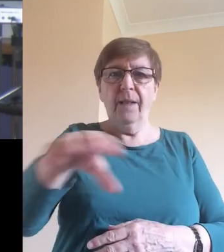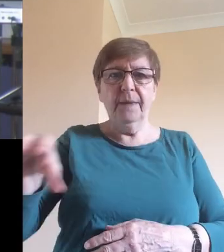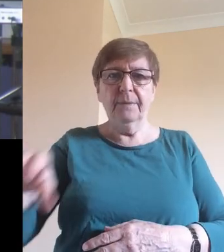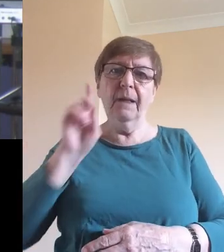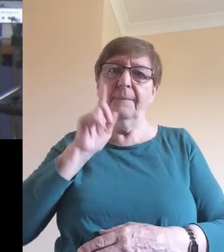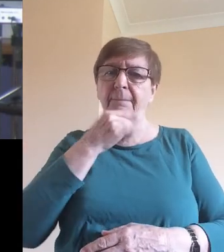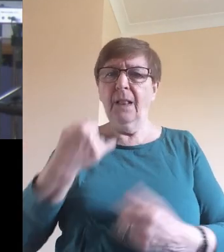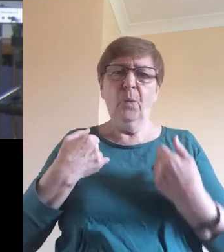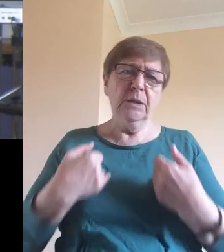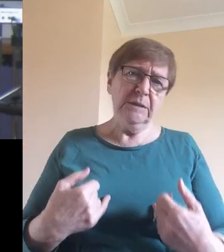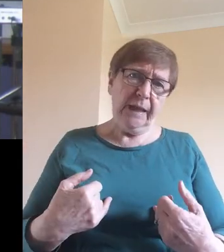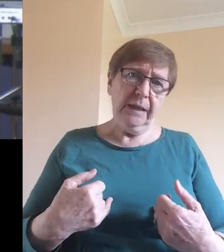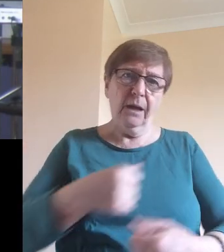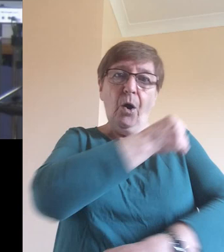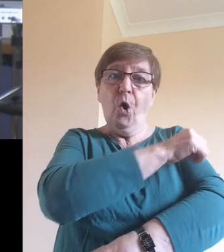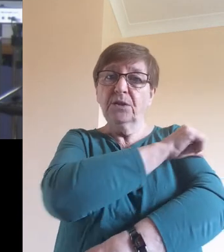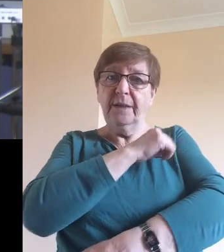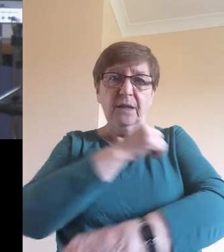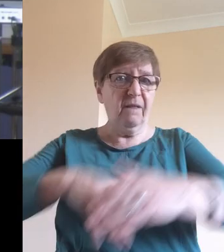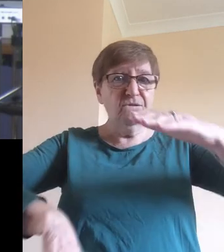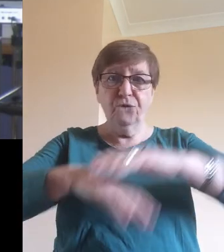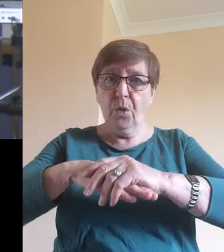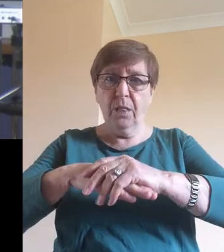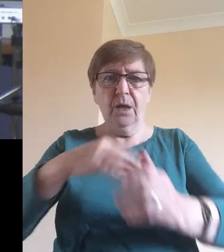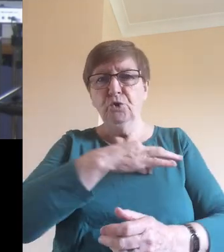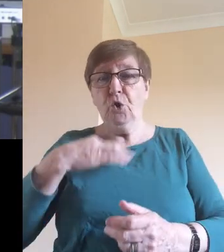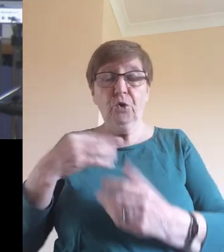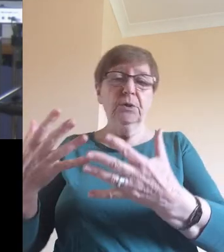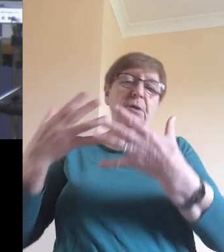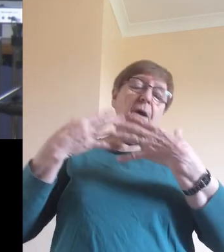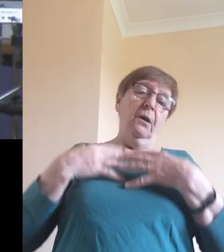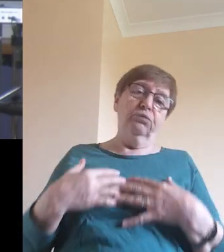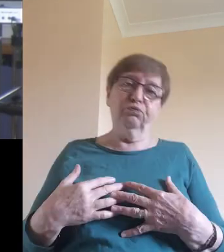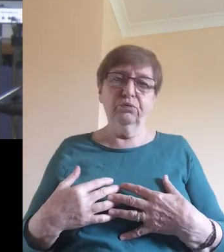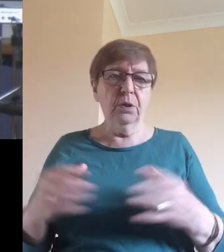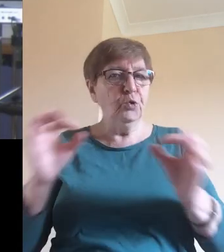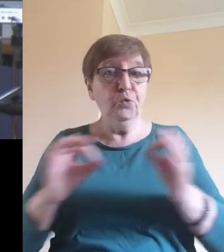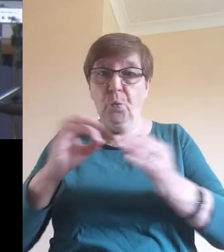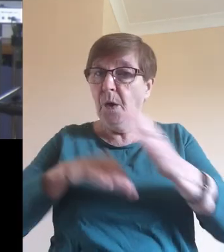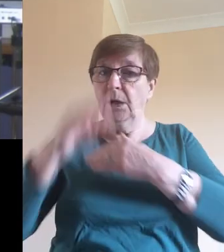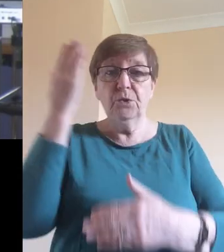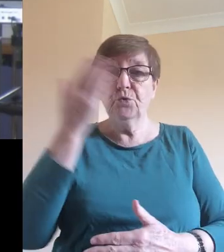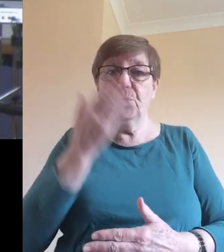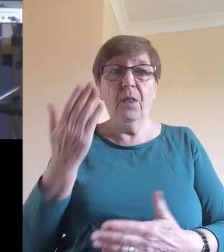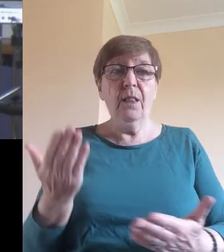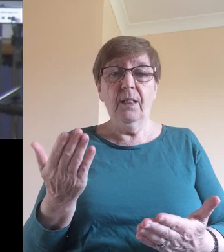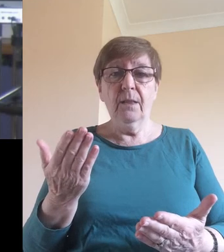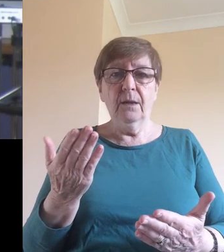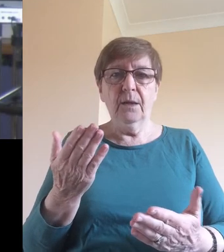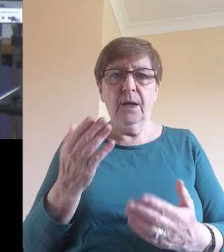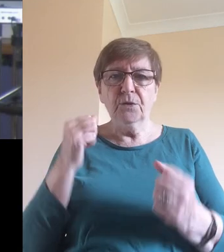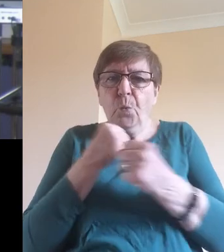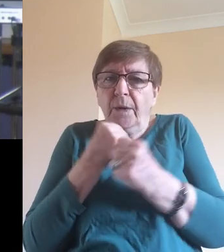were sick, hospitals full, doctors overwhelmed, no one in school. As winter